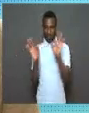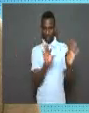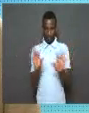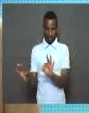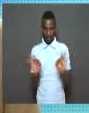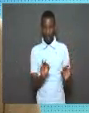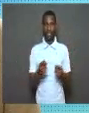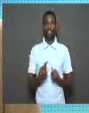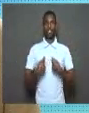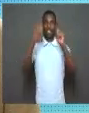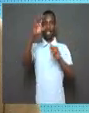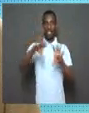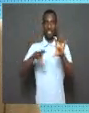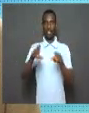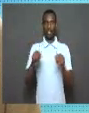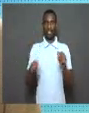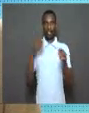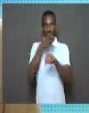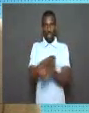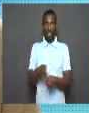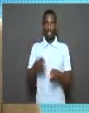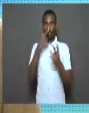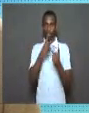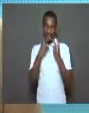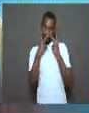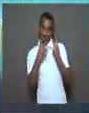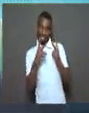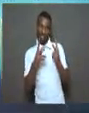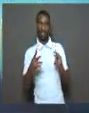substituting what we have observed into the equation.